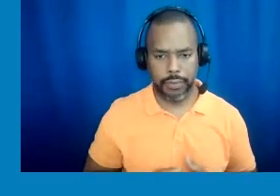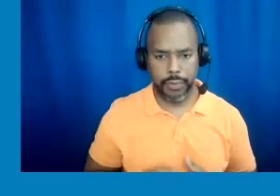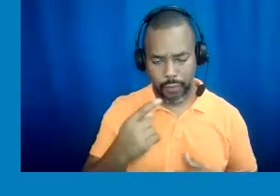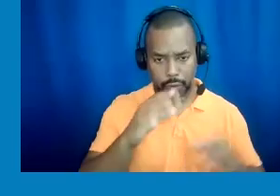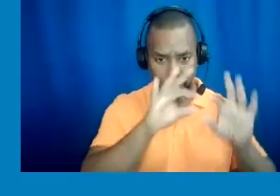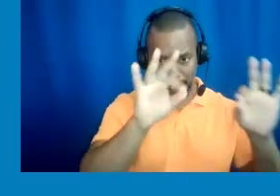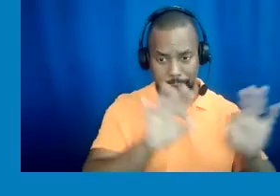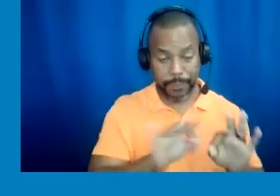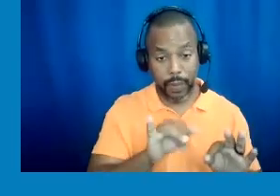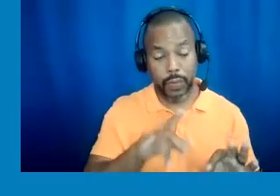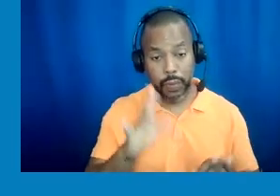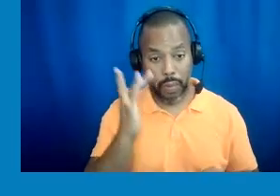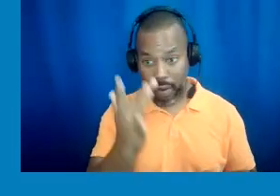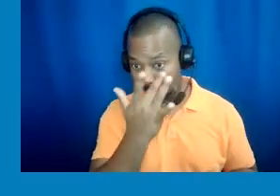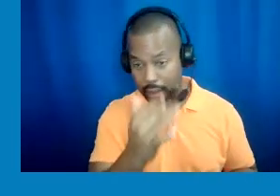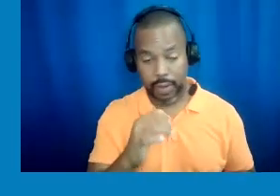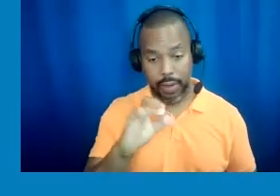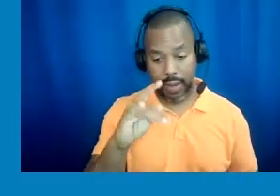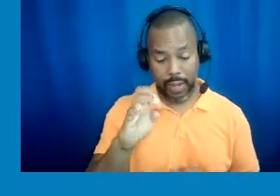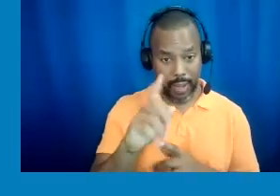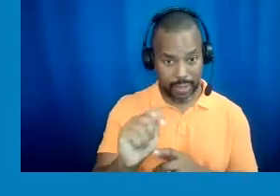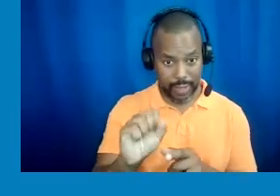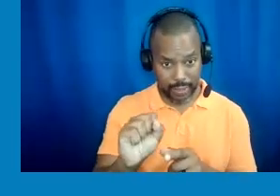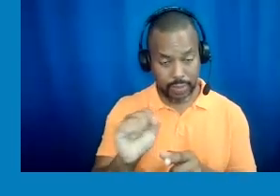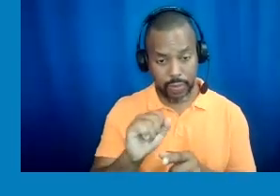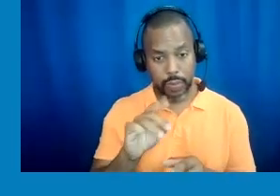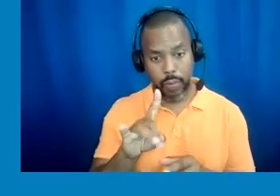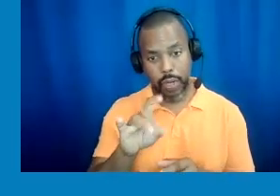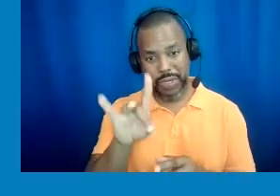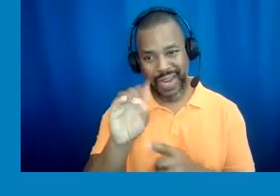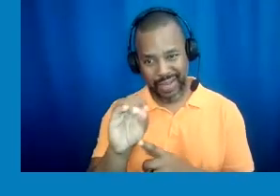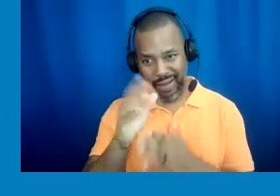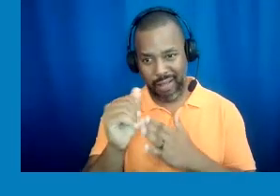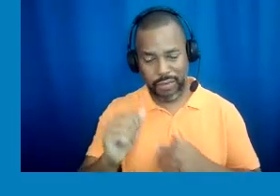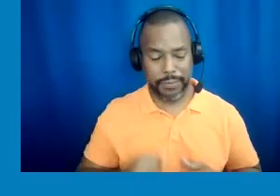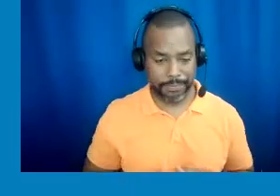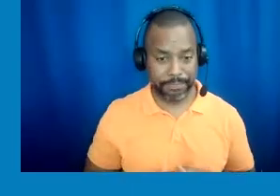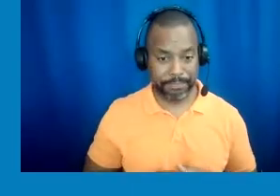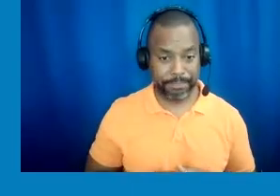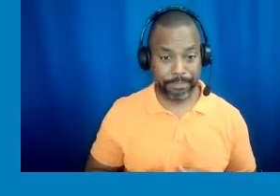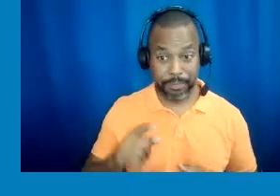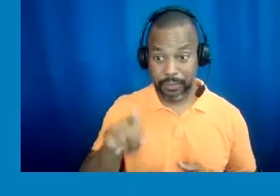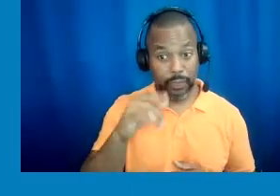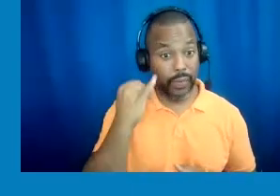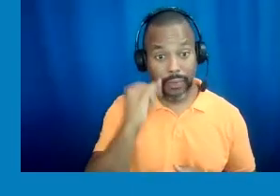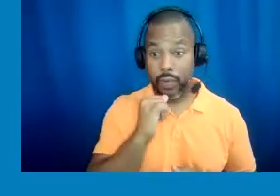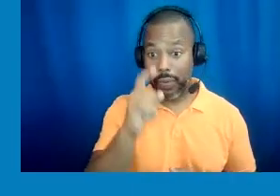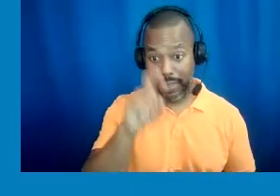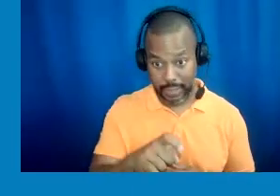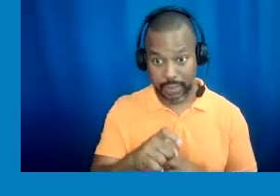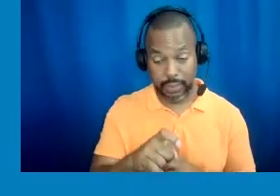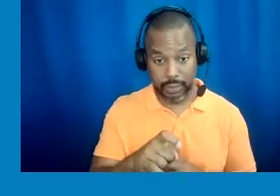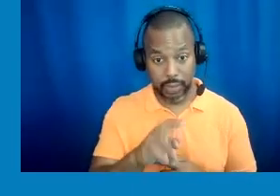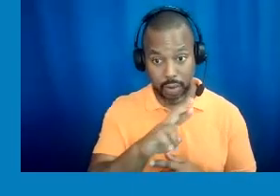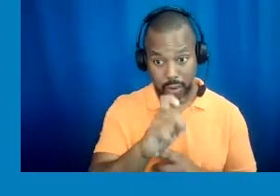then contacts, you have $180 for that contact allowance as well. For those individuals who don't need prescription glasses, you